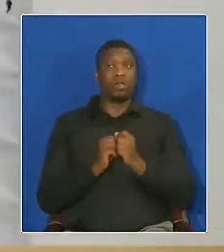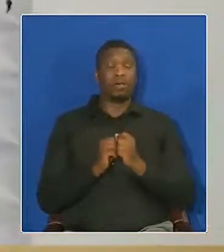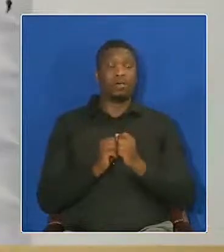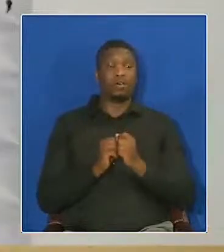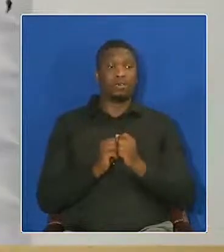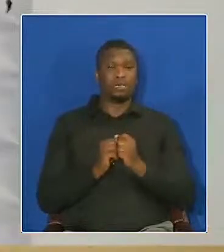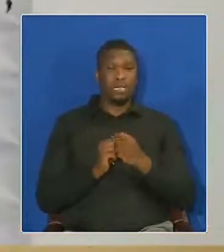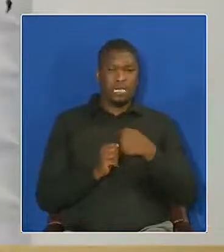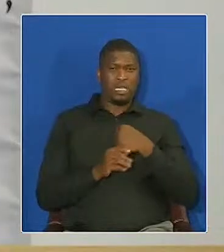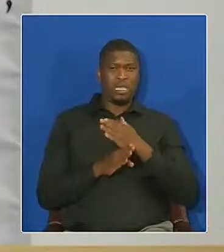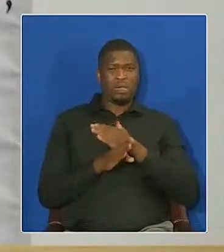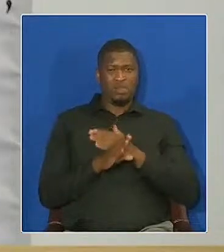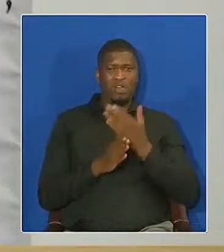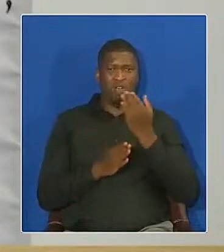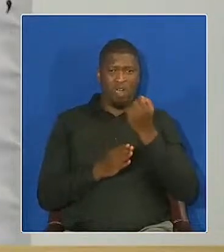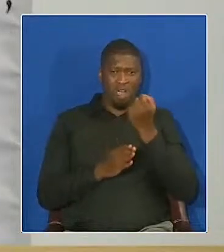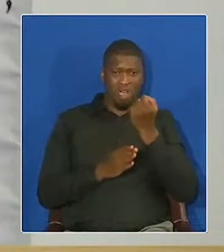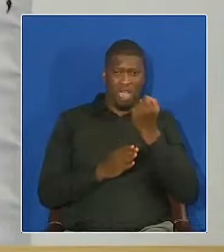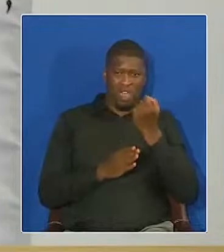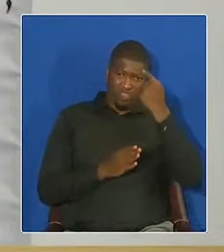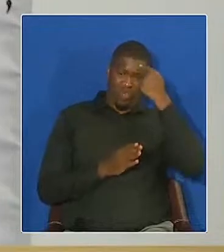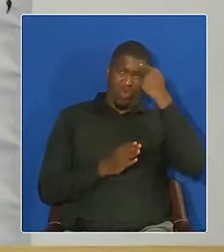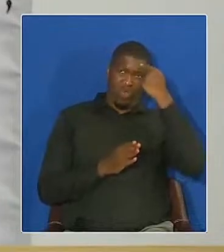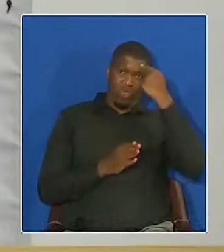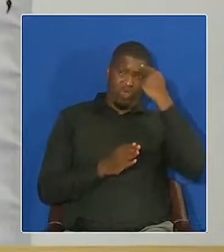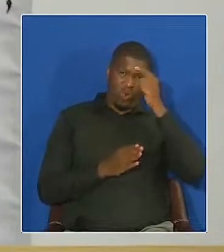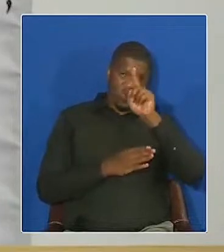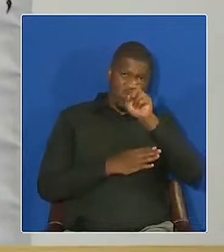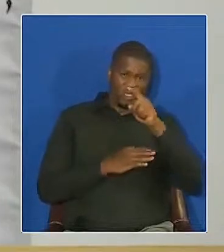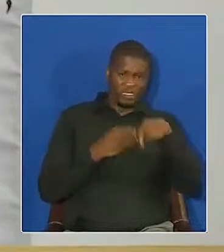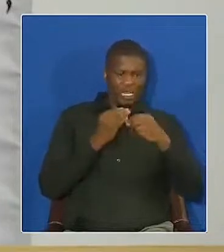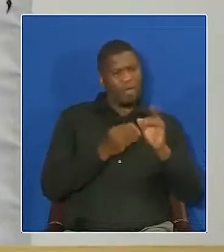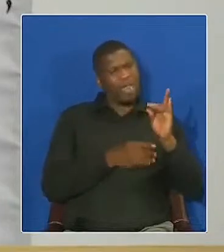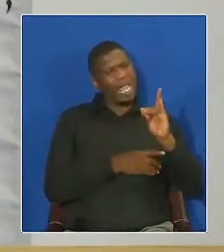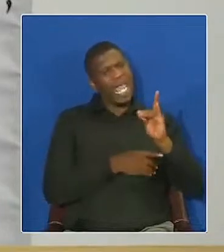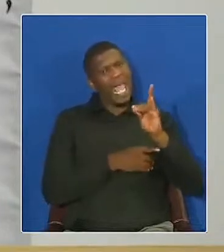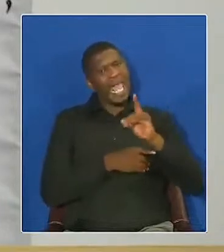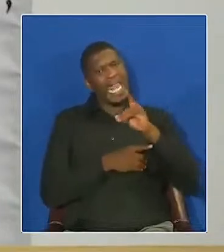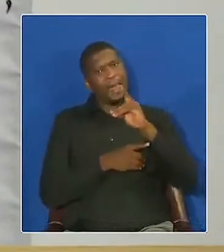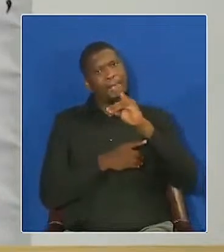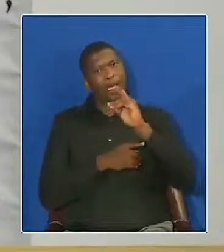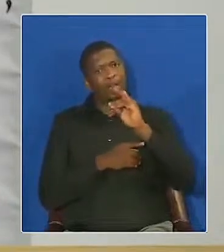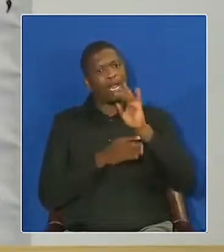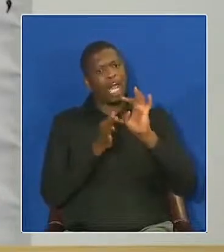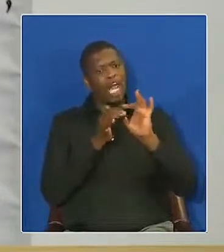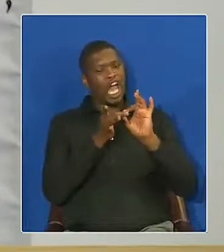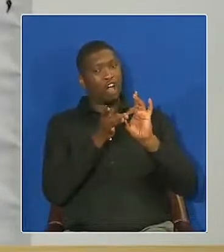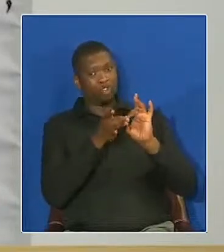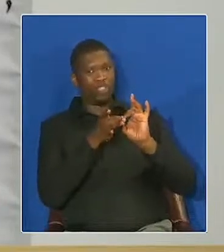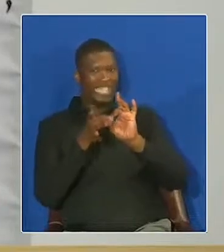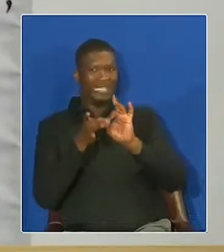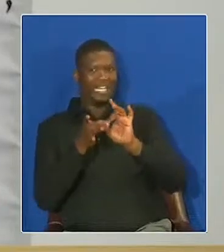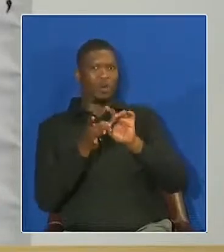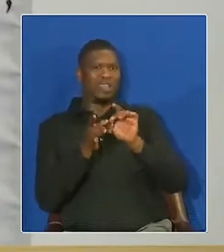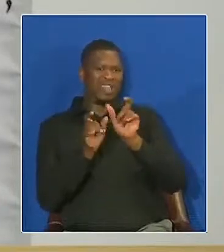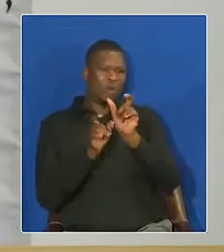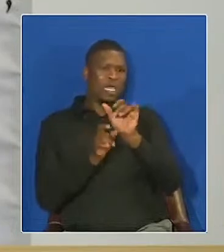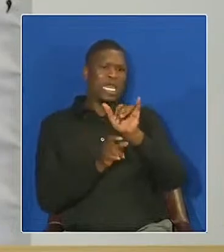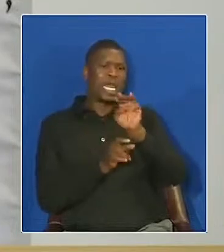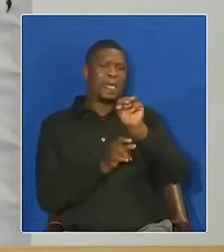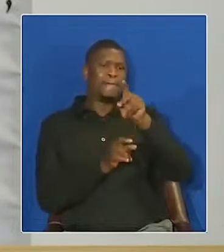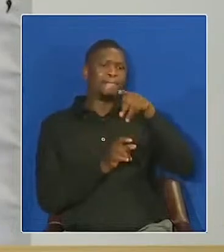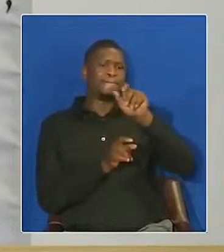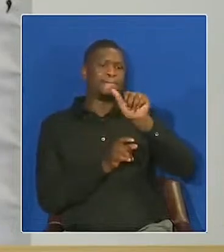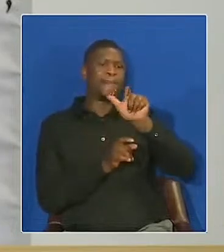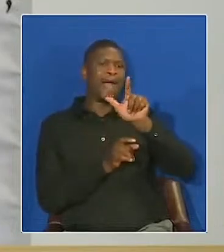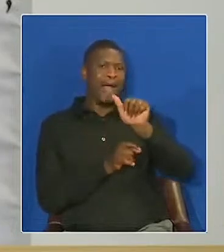was understanding the question of the animal associated with the impala that came before.